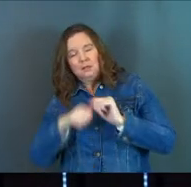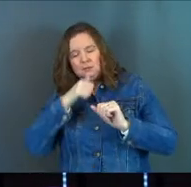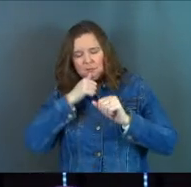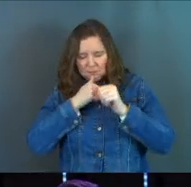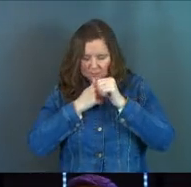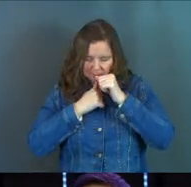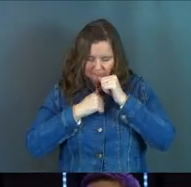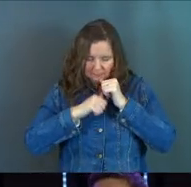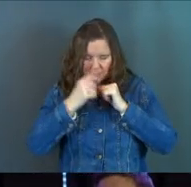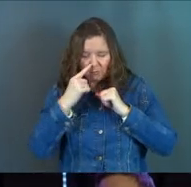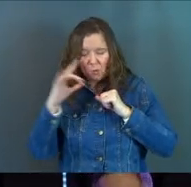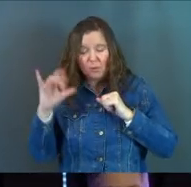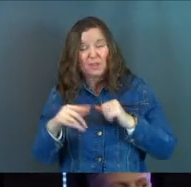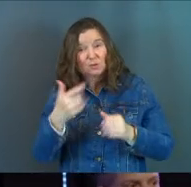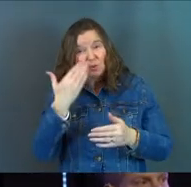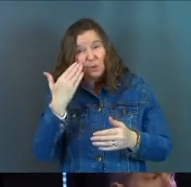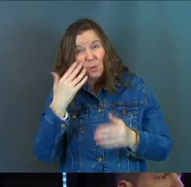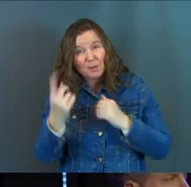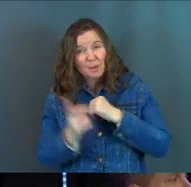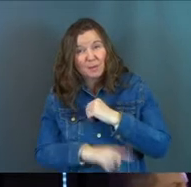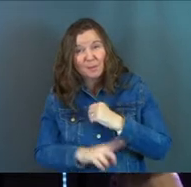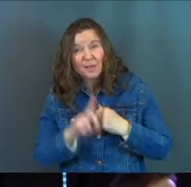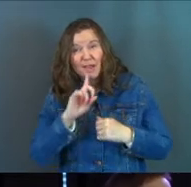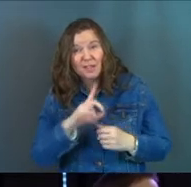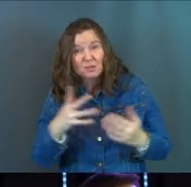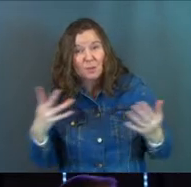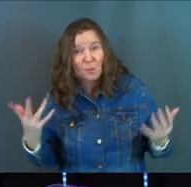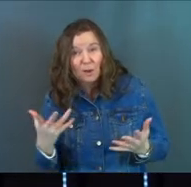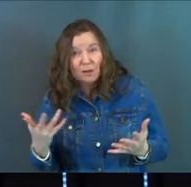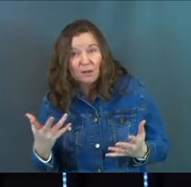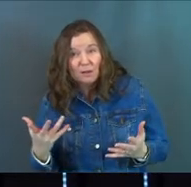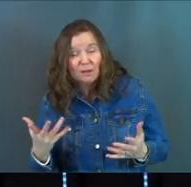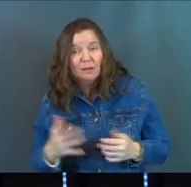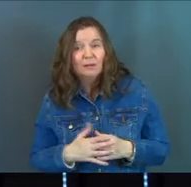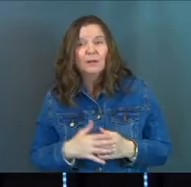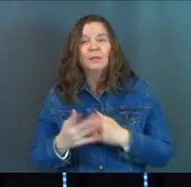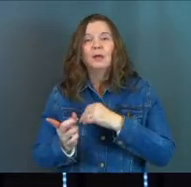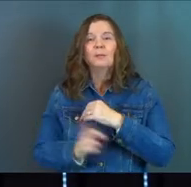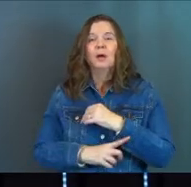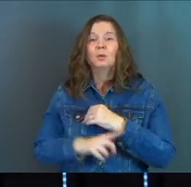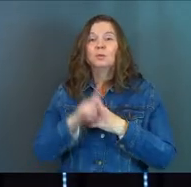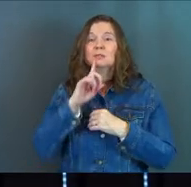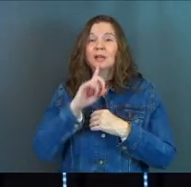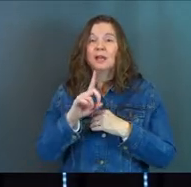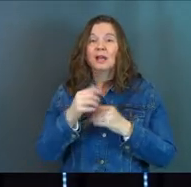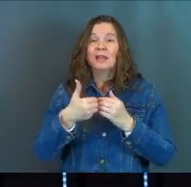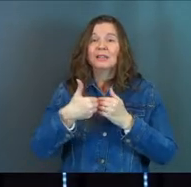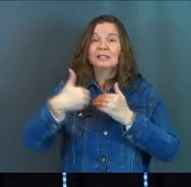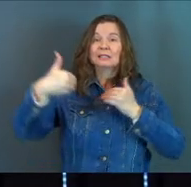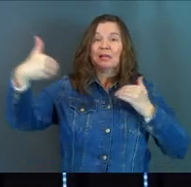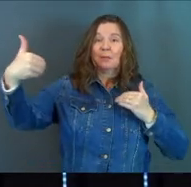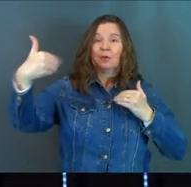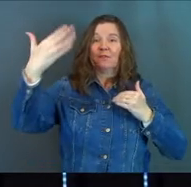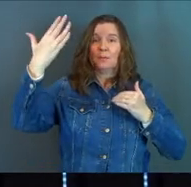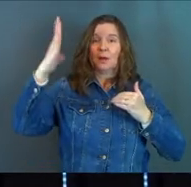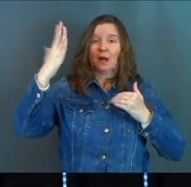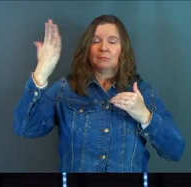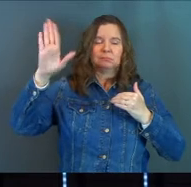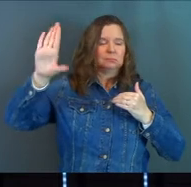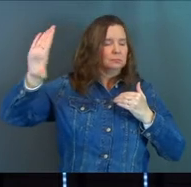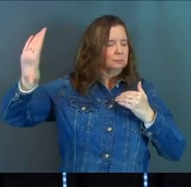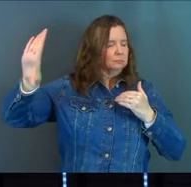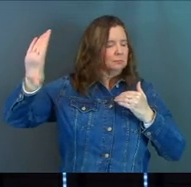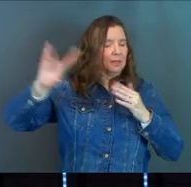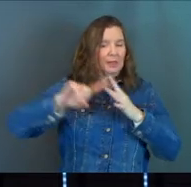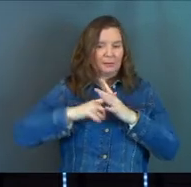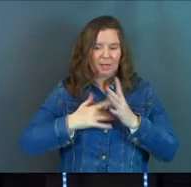the punishment for that, do you know what the punishment actually was? The punishment was actually the separation from God that he began